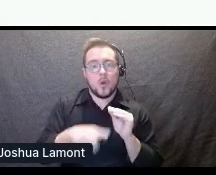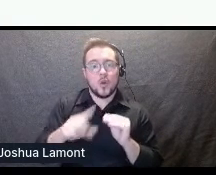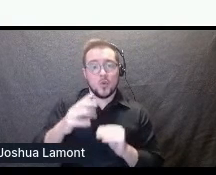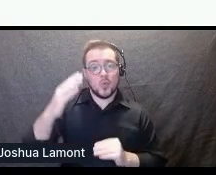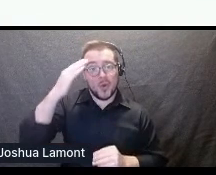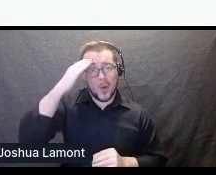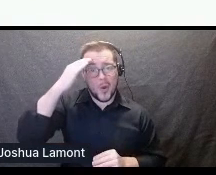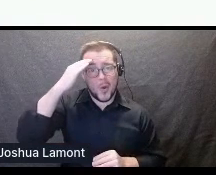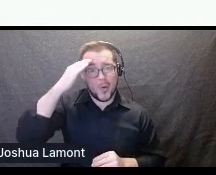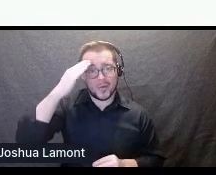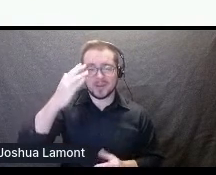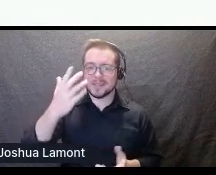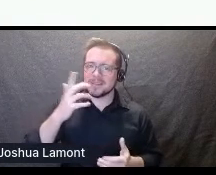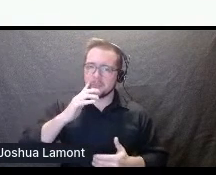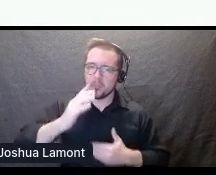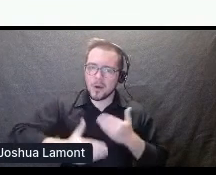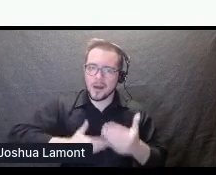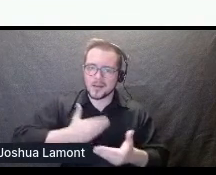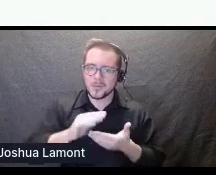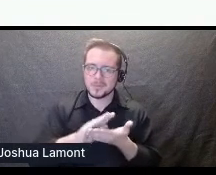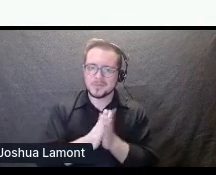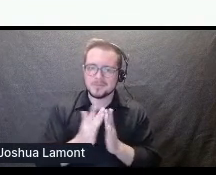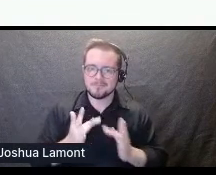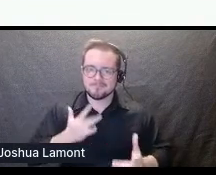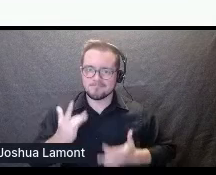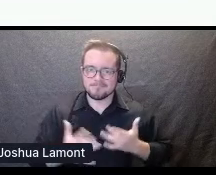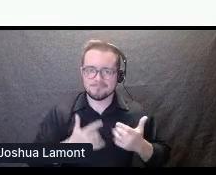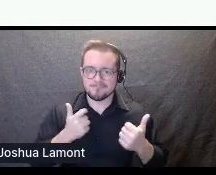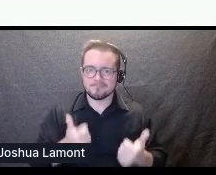get excited about it.